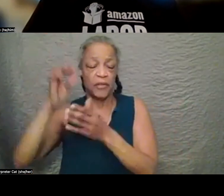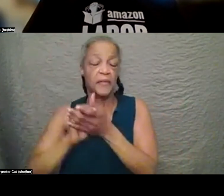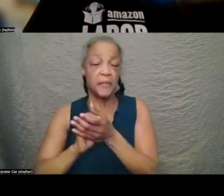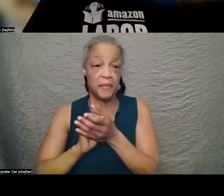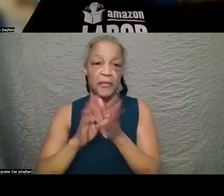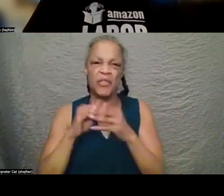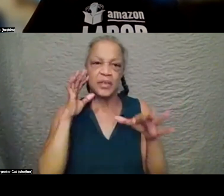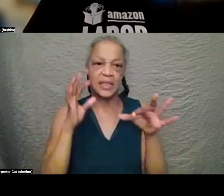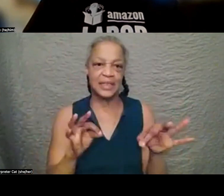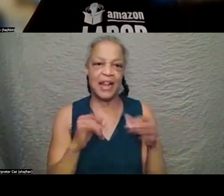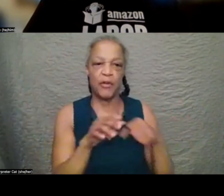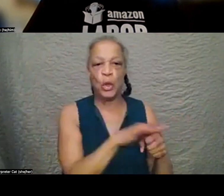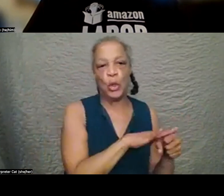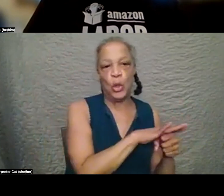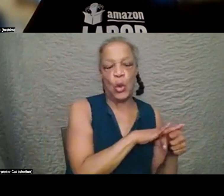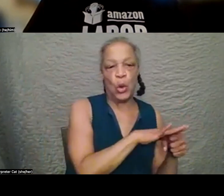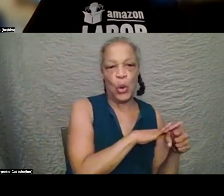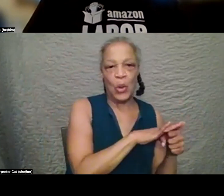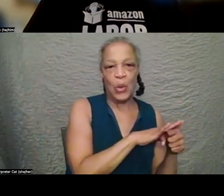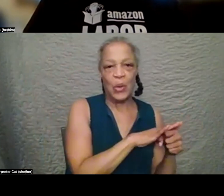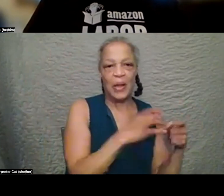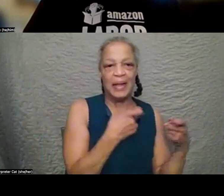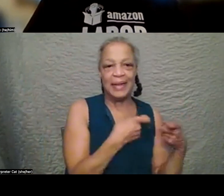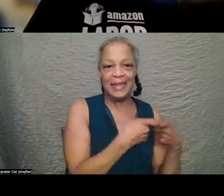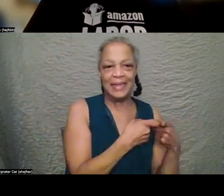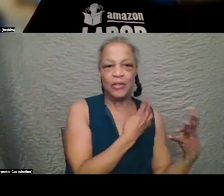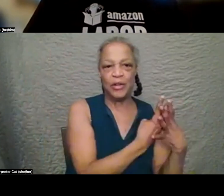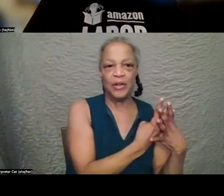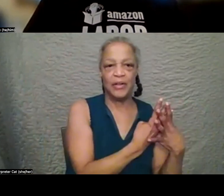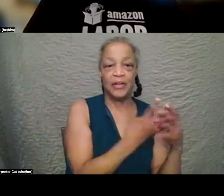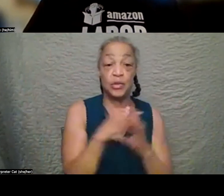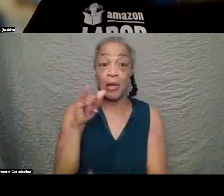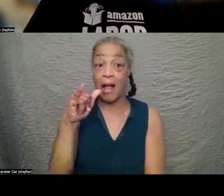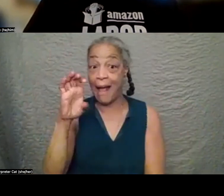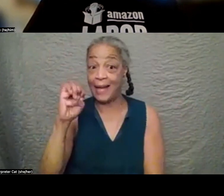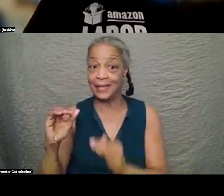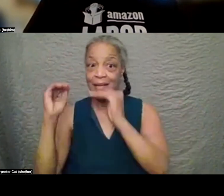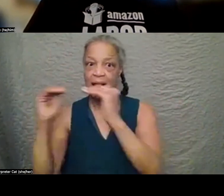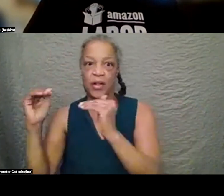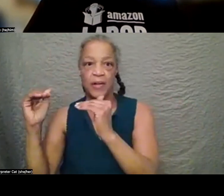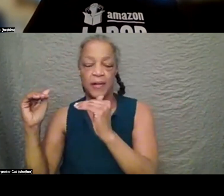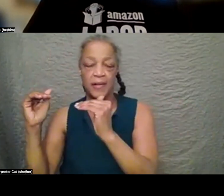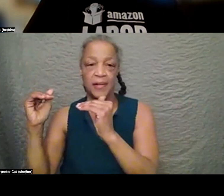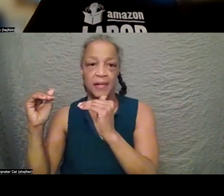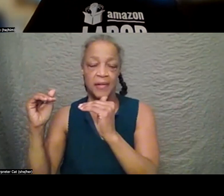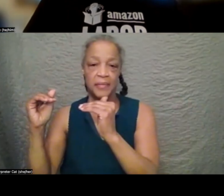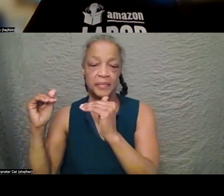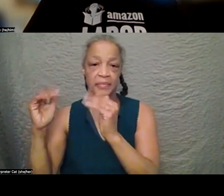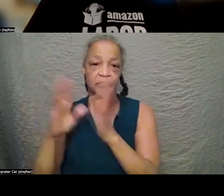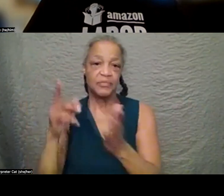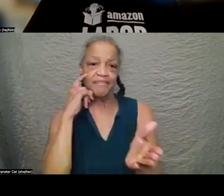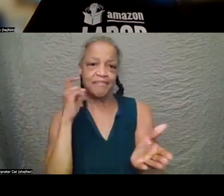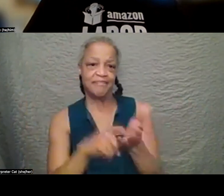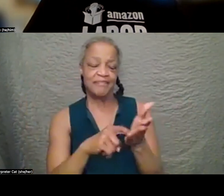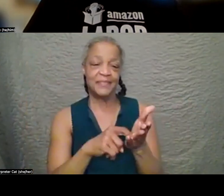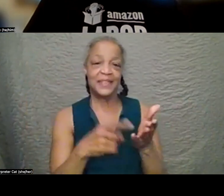like local types of incarceration to also like the ICE level. And throughout, you see these same